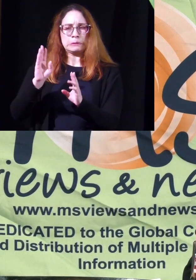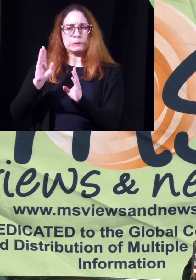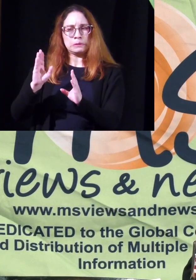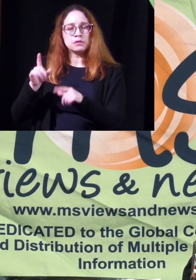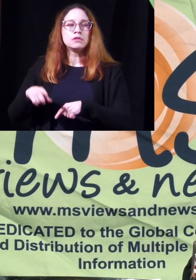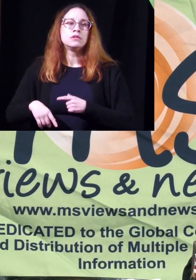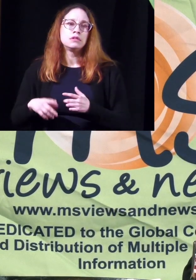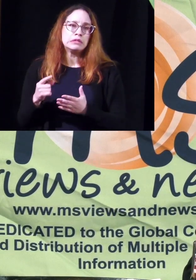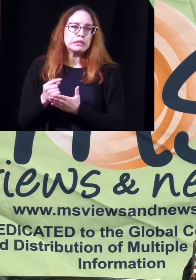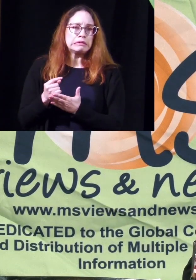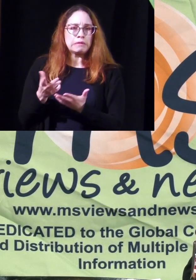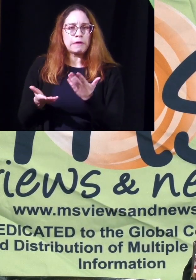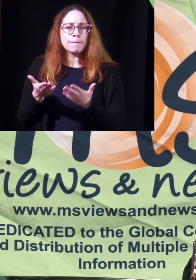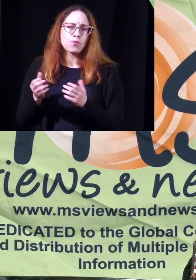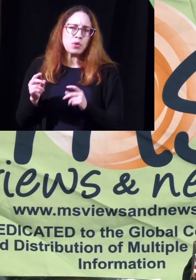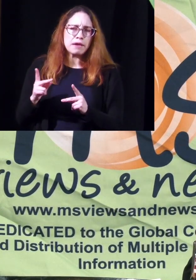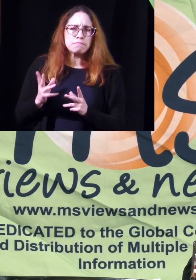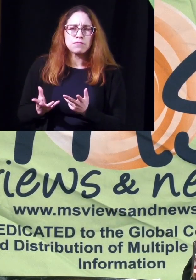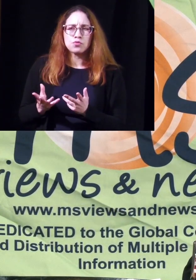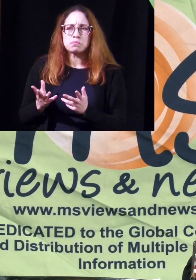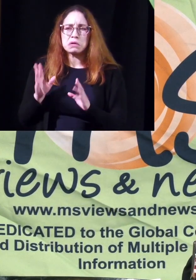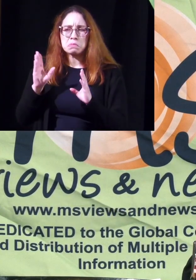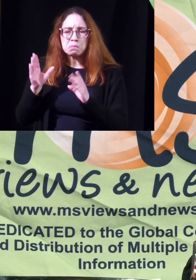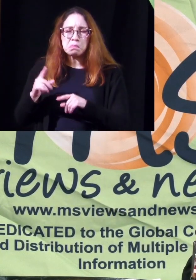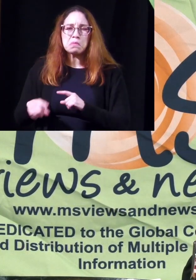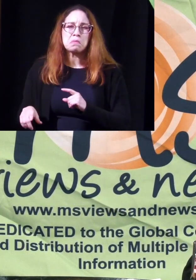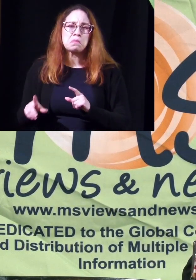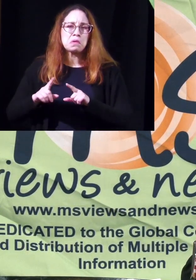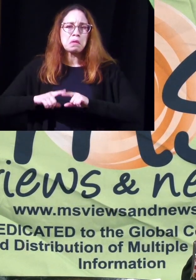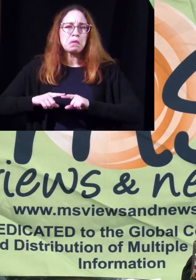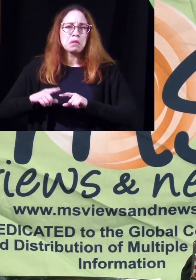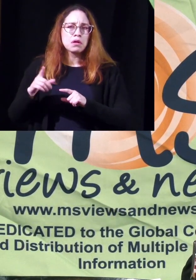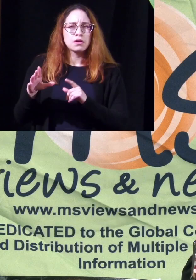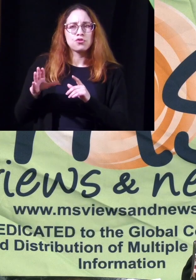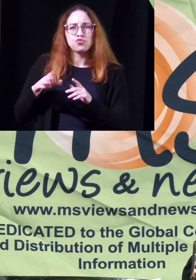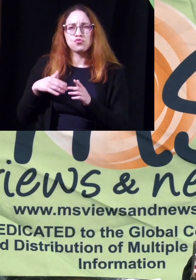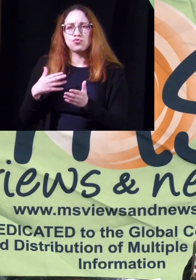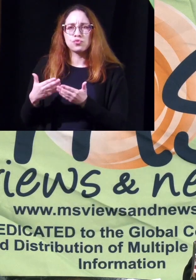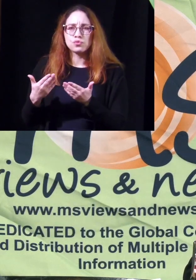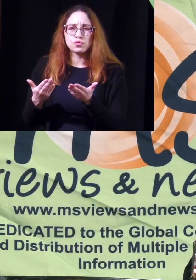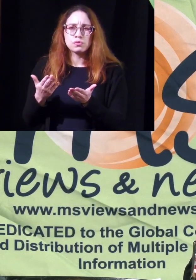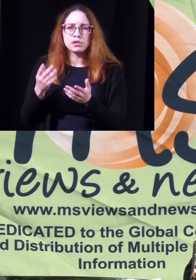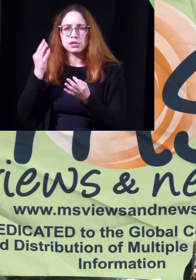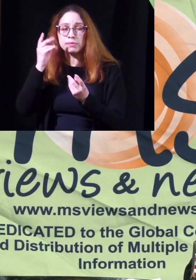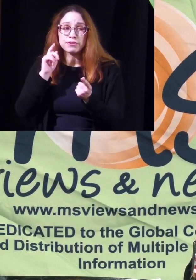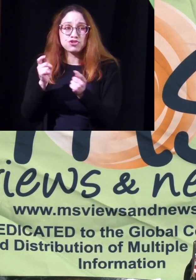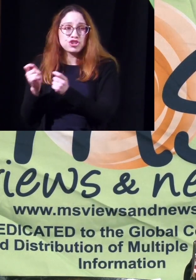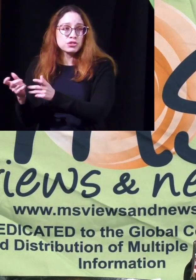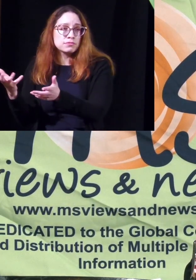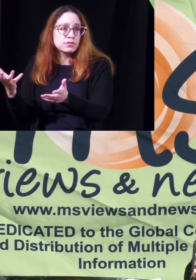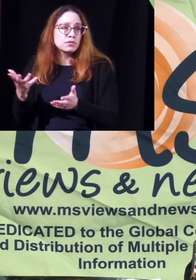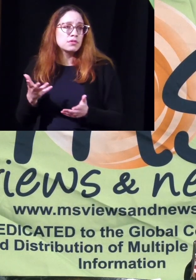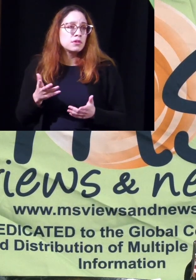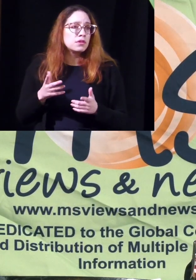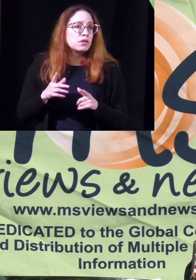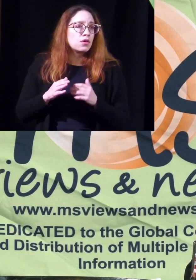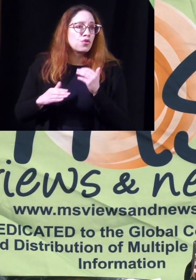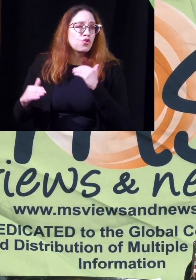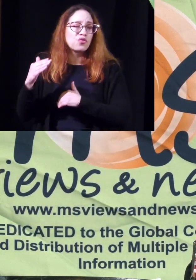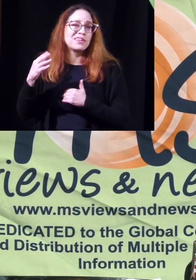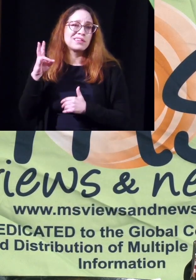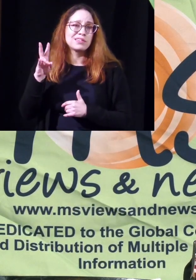Your treatment probably okay, but be on alert. Depending where you are, if you're closer to 7, maybe we'll think of making changes. And anything over